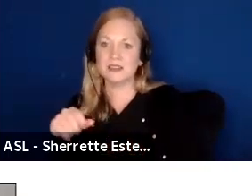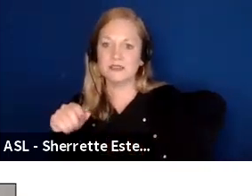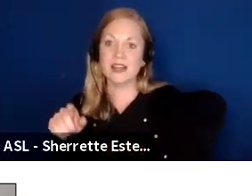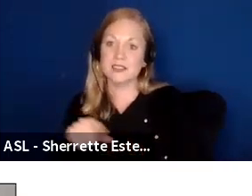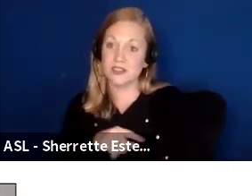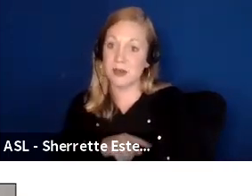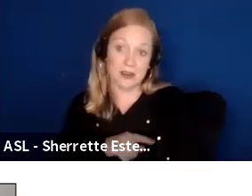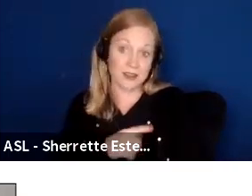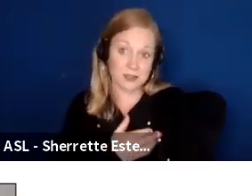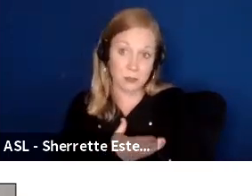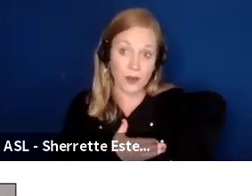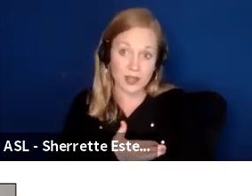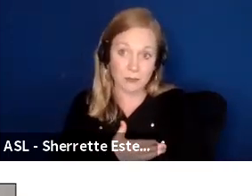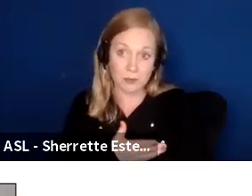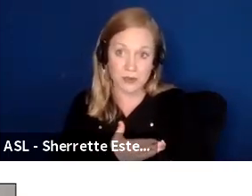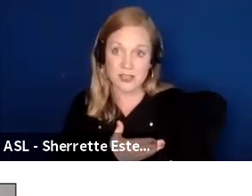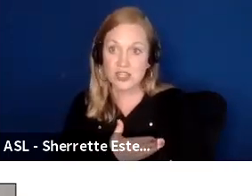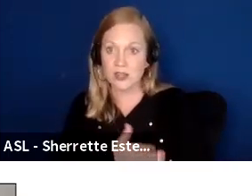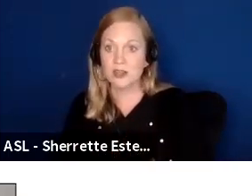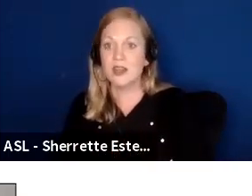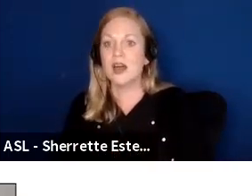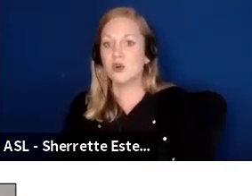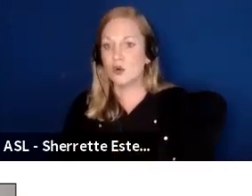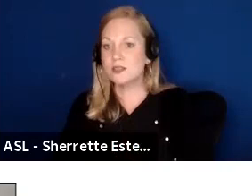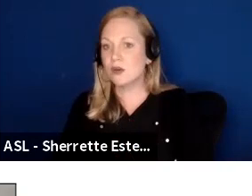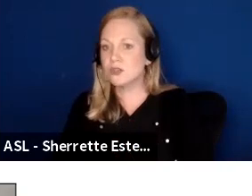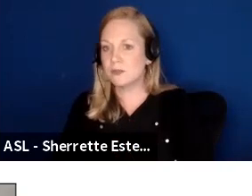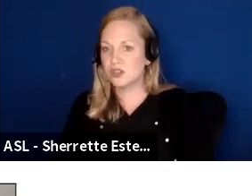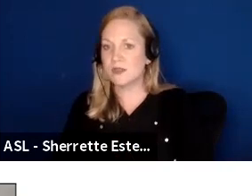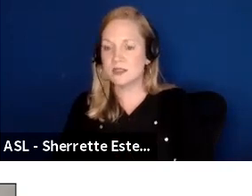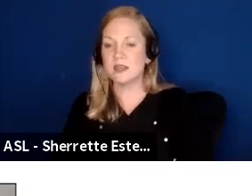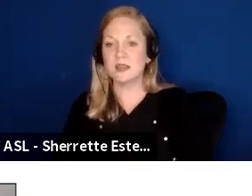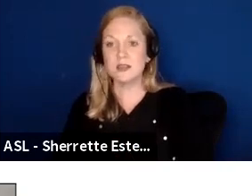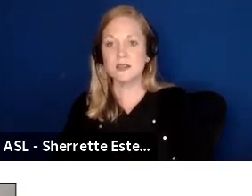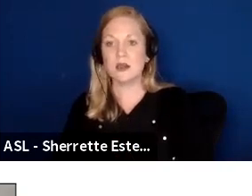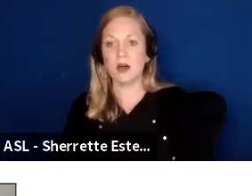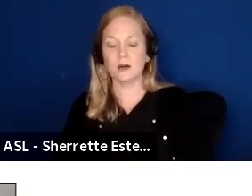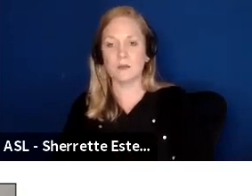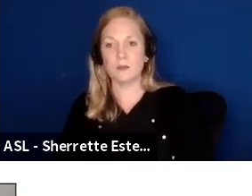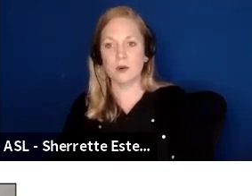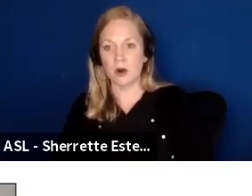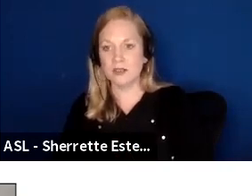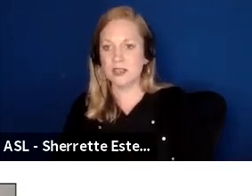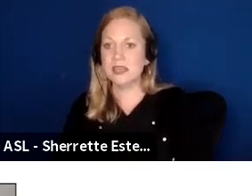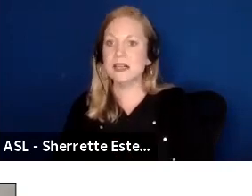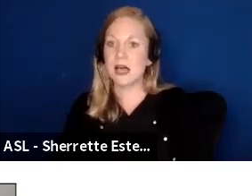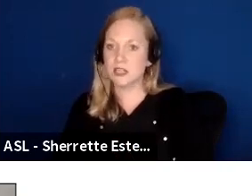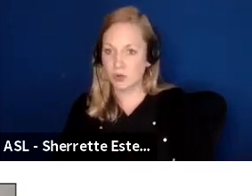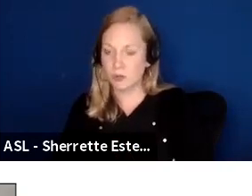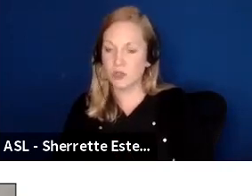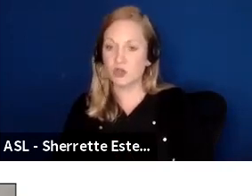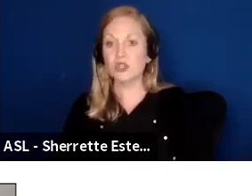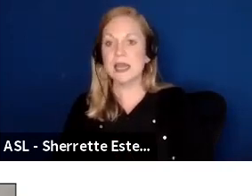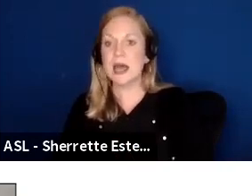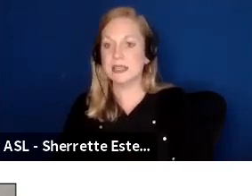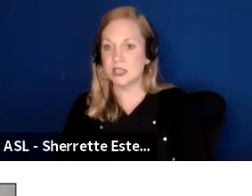That kind of ties into my next point in my presentation. Chris also mentioned this in his remarks. In a